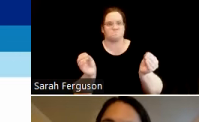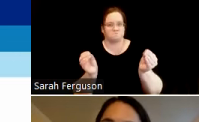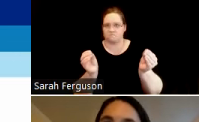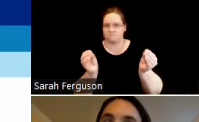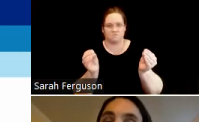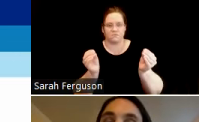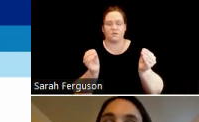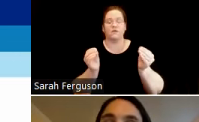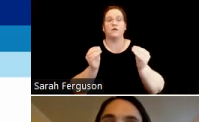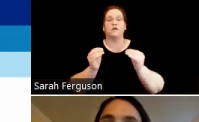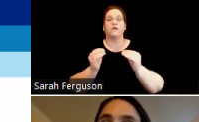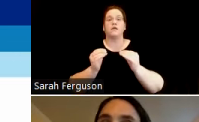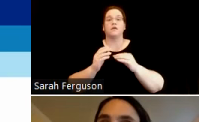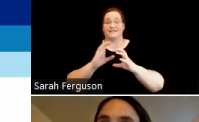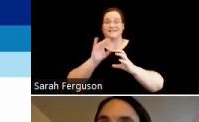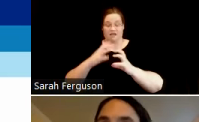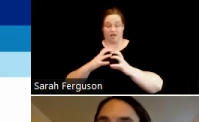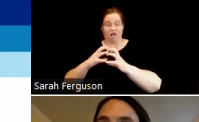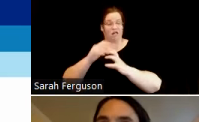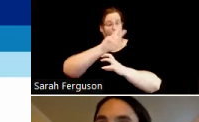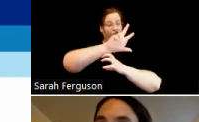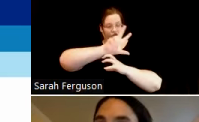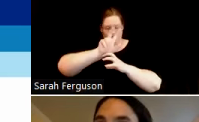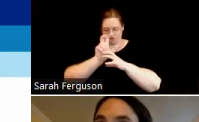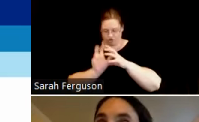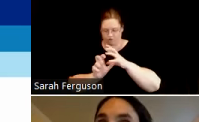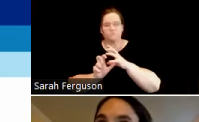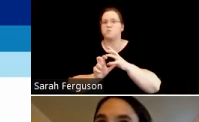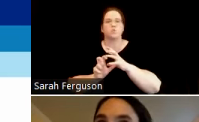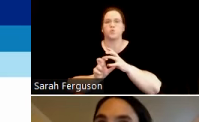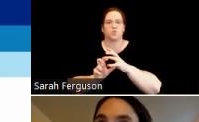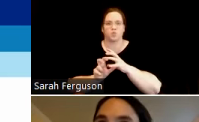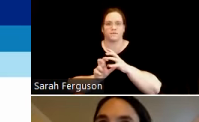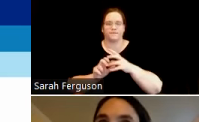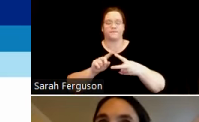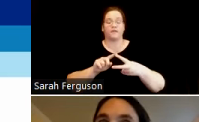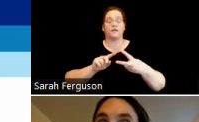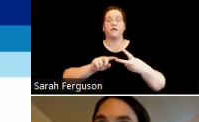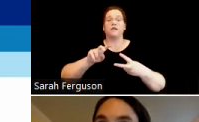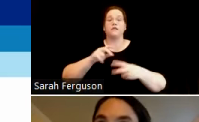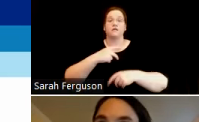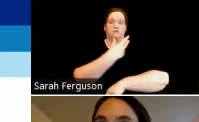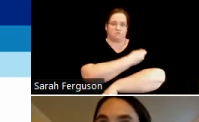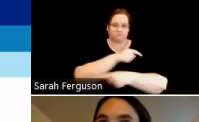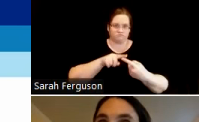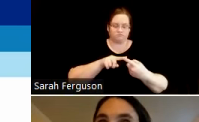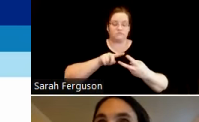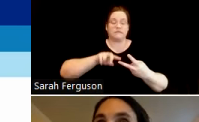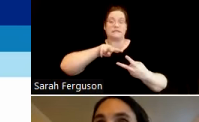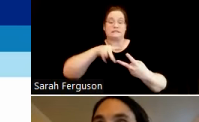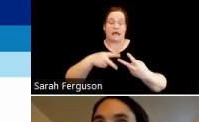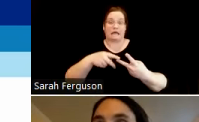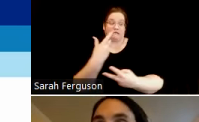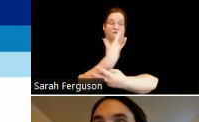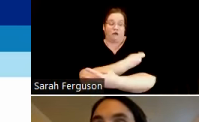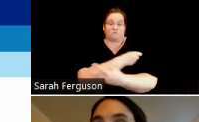our cells. The second dose of the vaccine is the same vaccine again, and